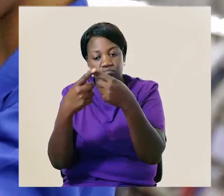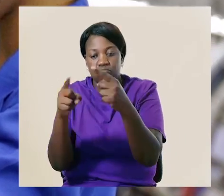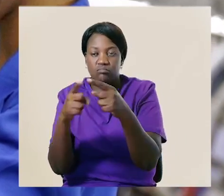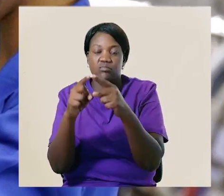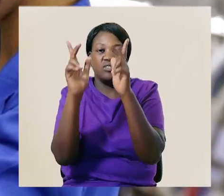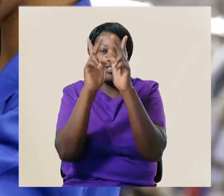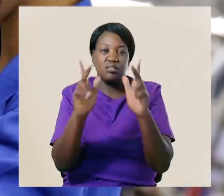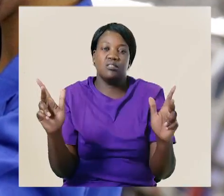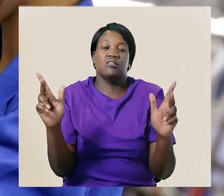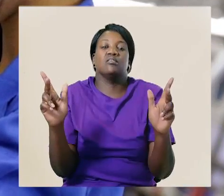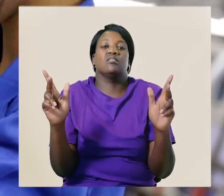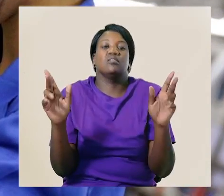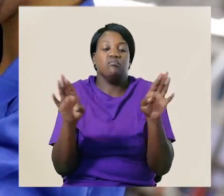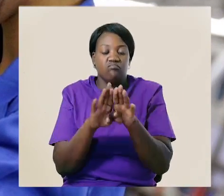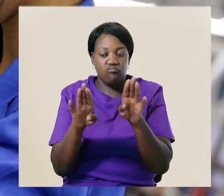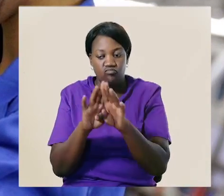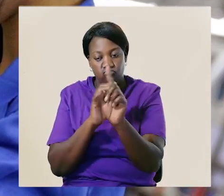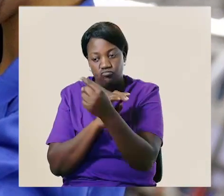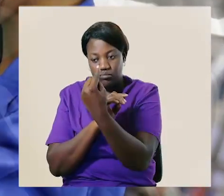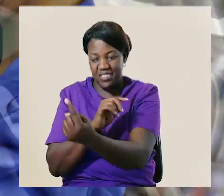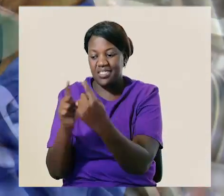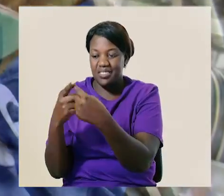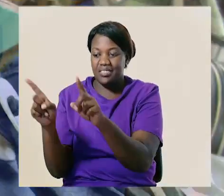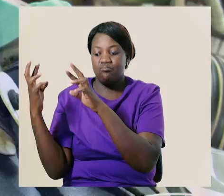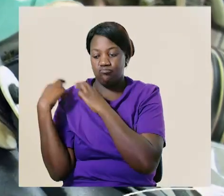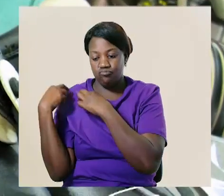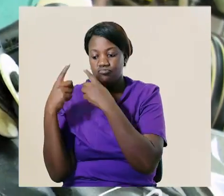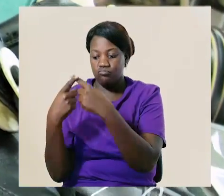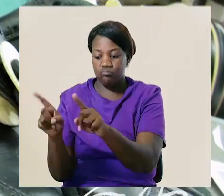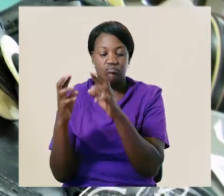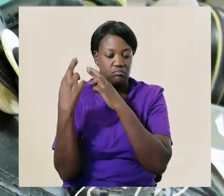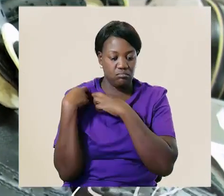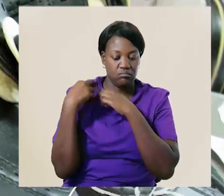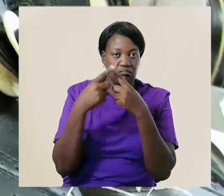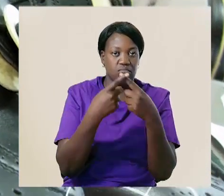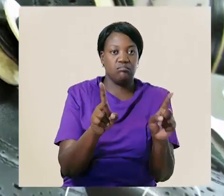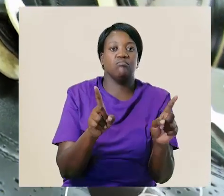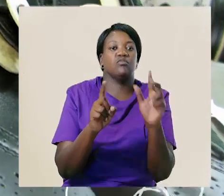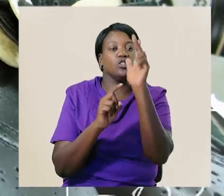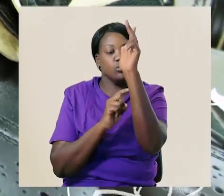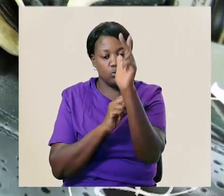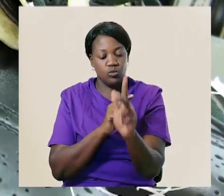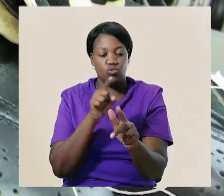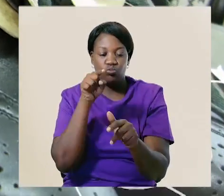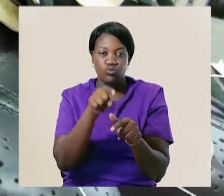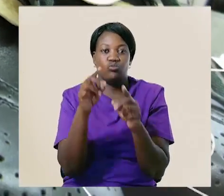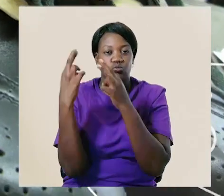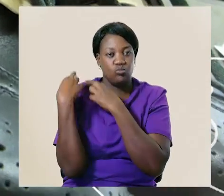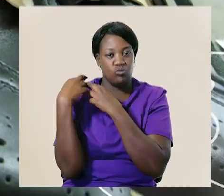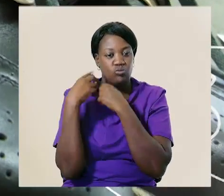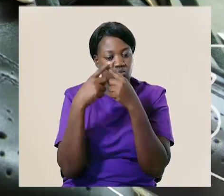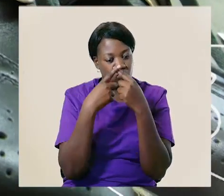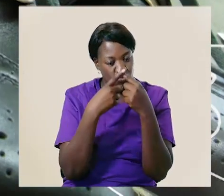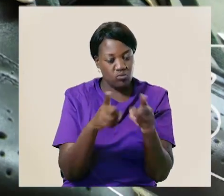people, each of whom performs a different task. So, each individual specializes in a